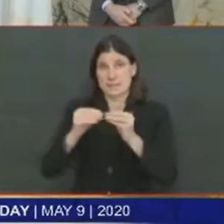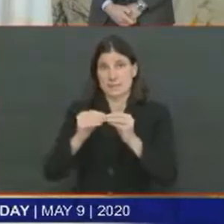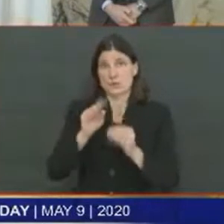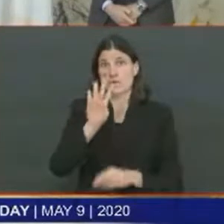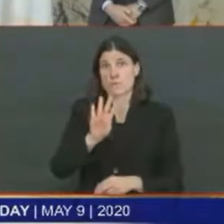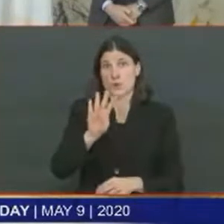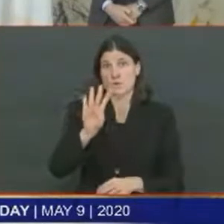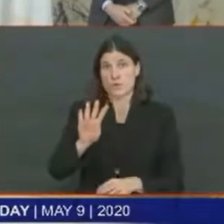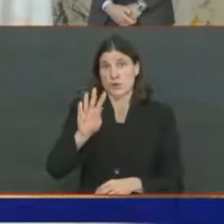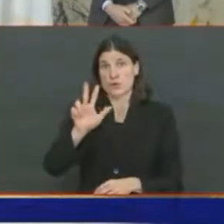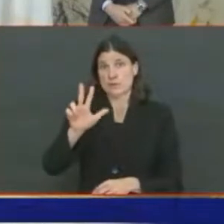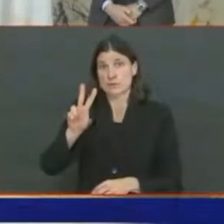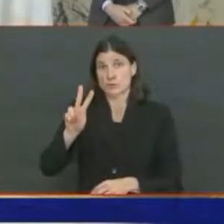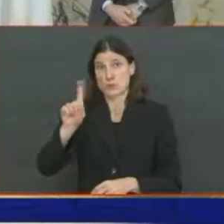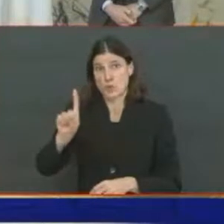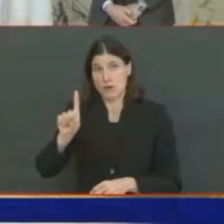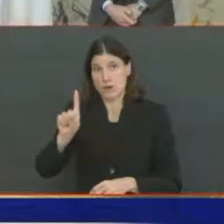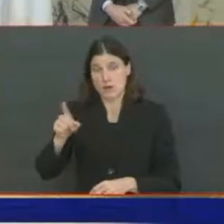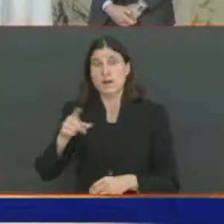44321.